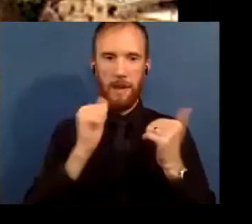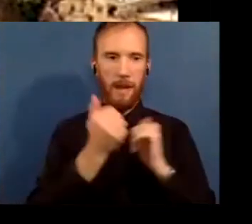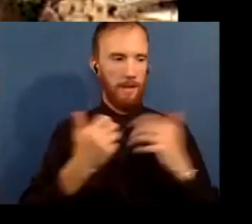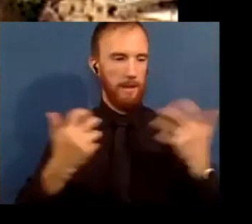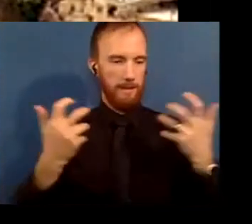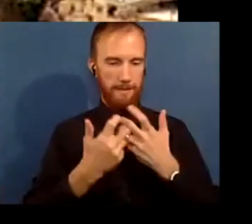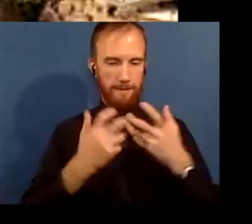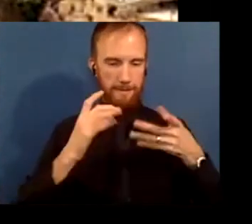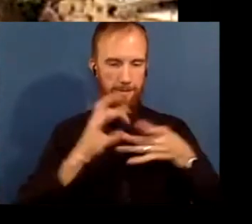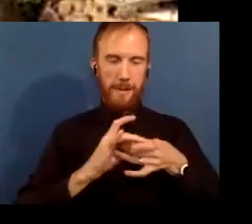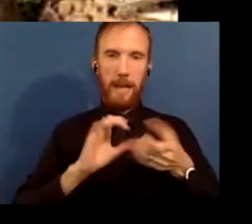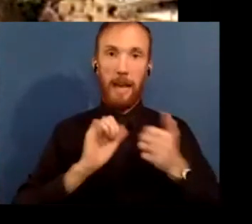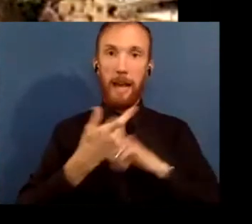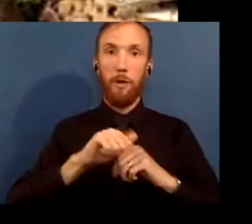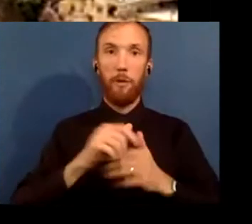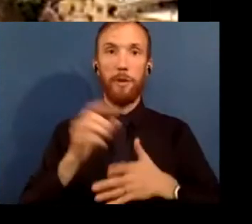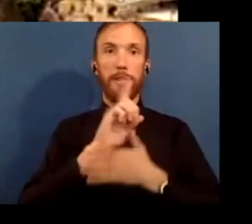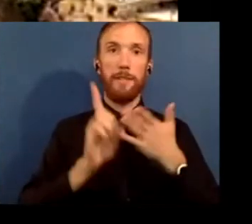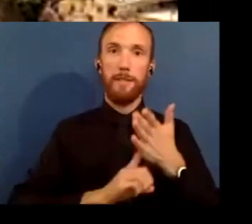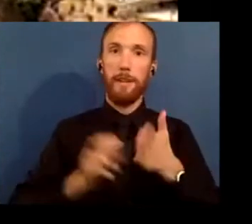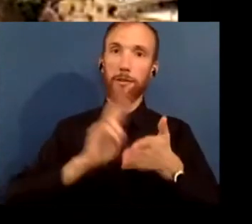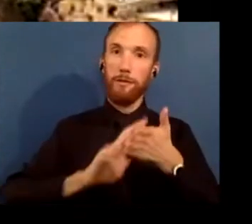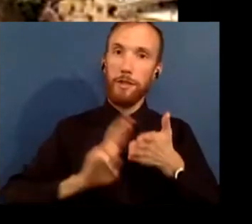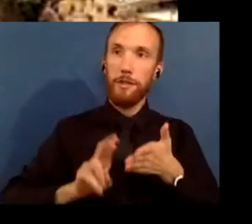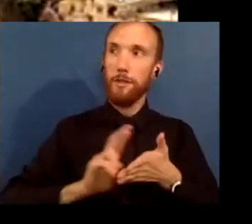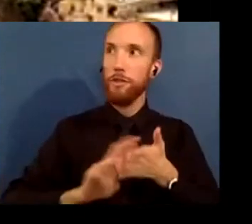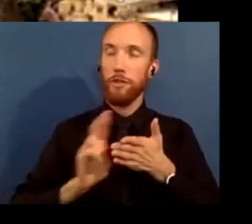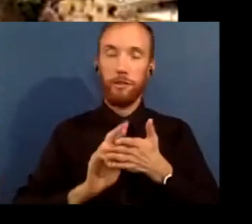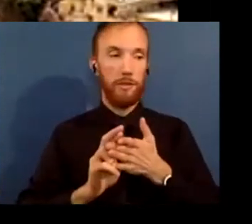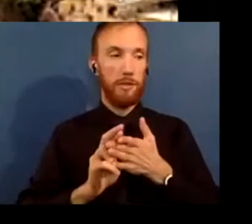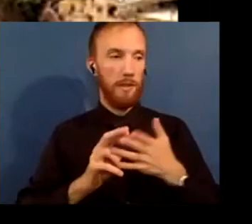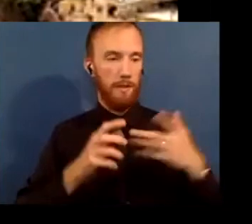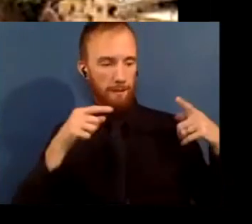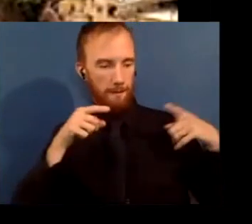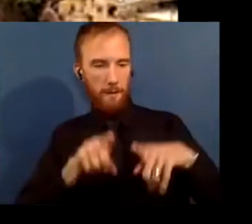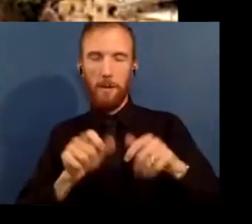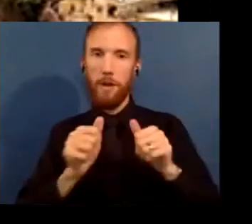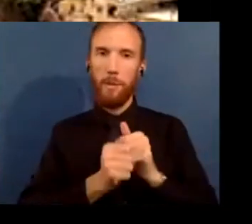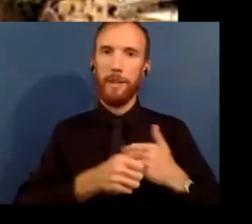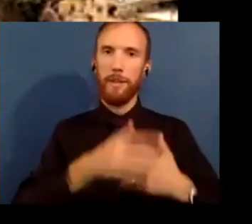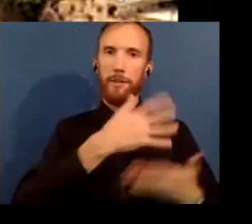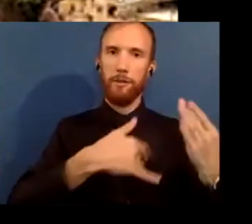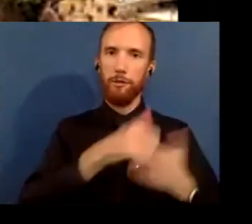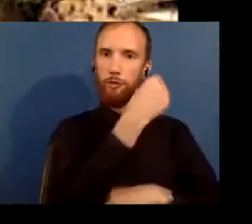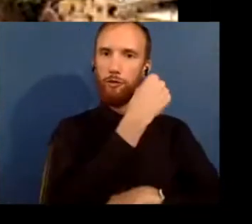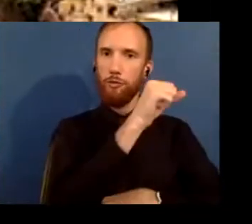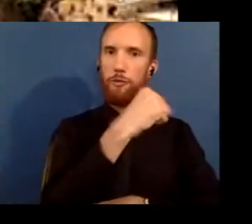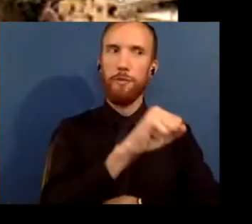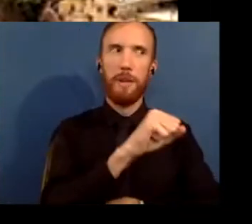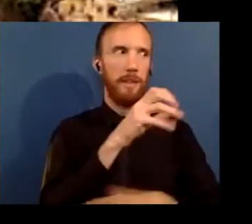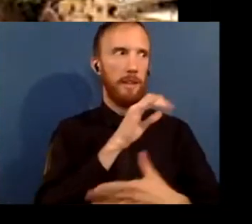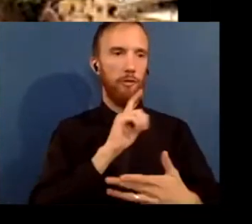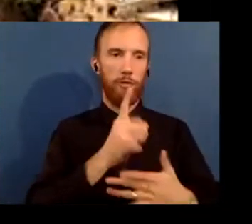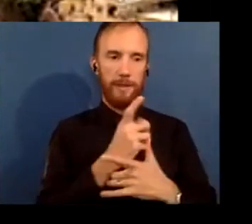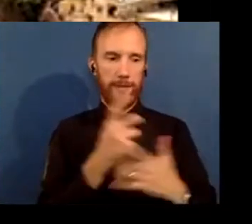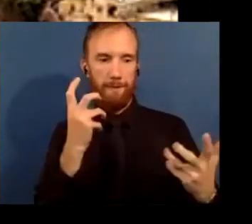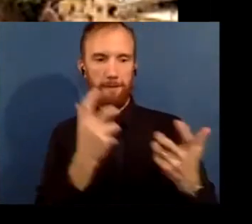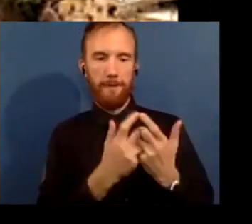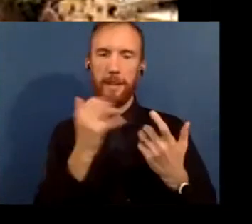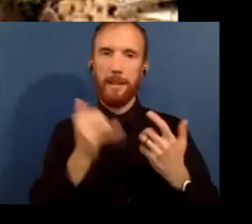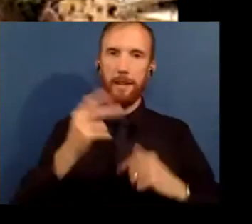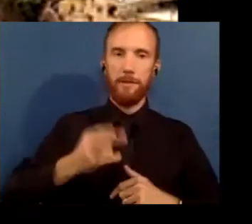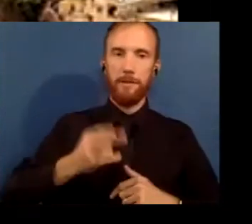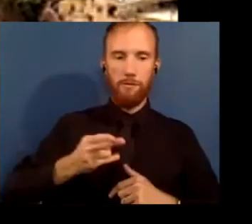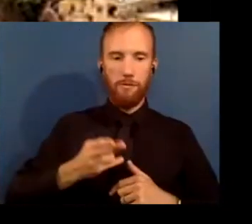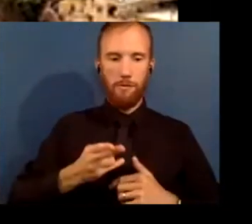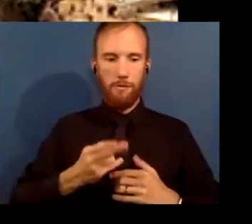design research in consultation with social movements that align with the historical moment that we're in. So I really appreciate that